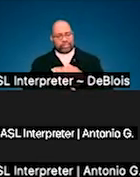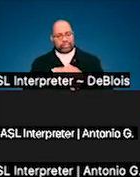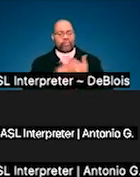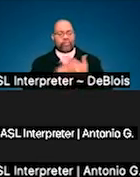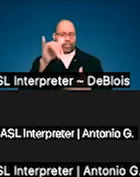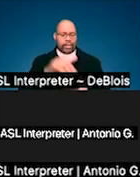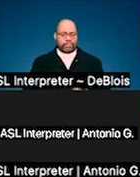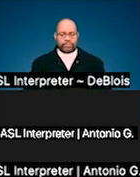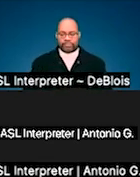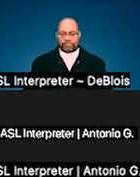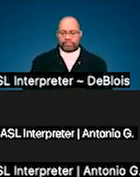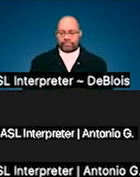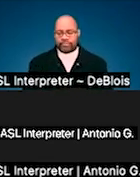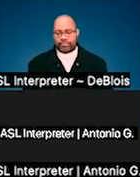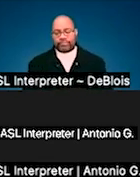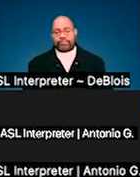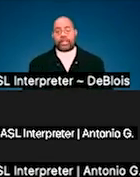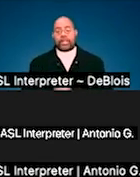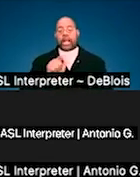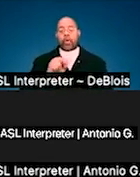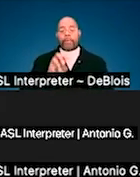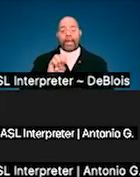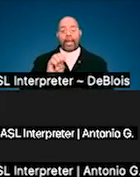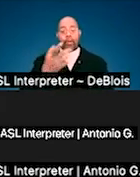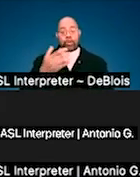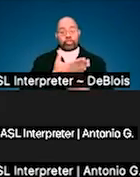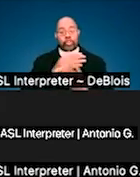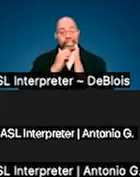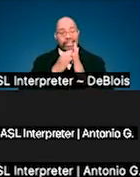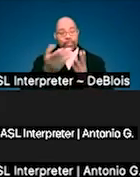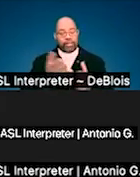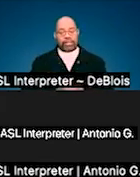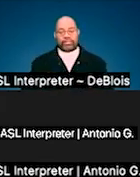that. Salome, would you like to share an example?